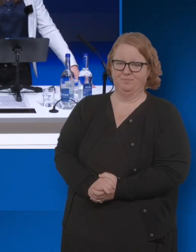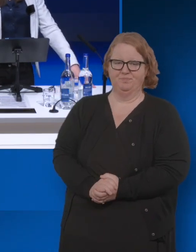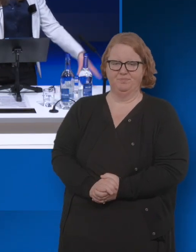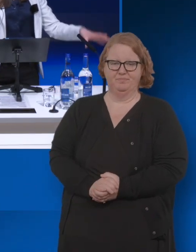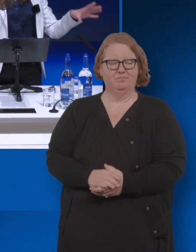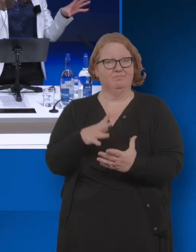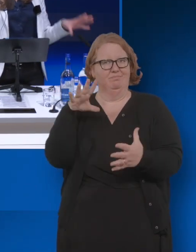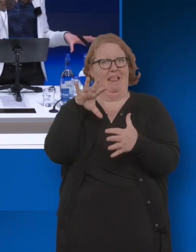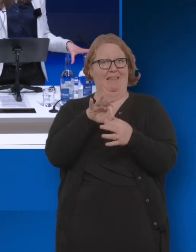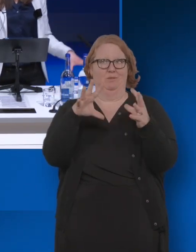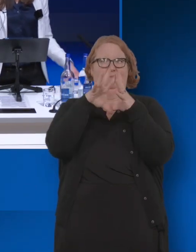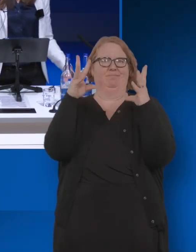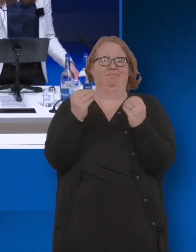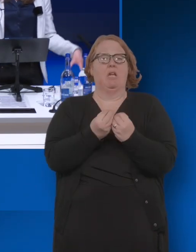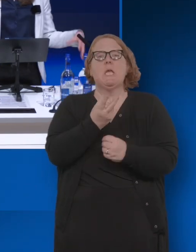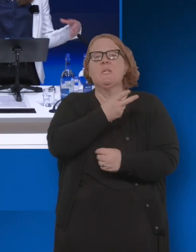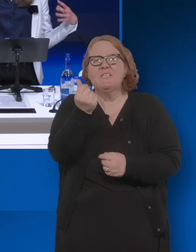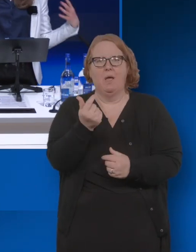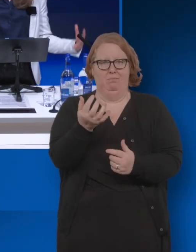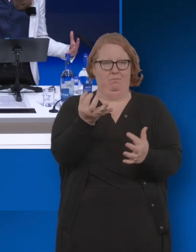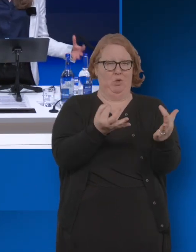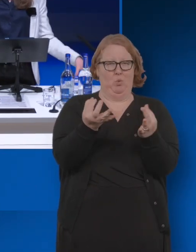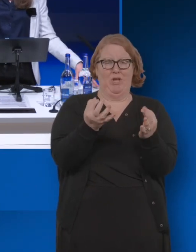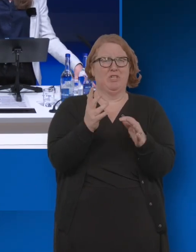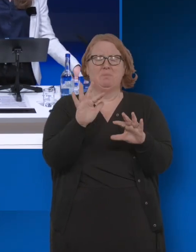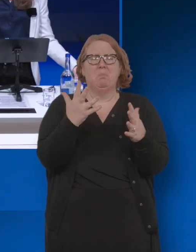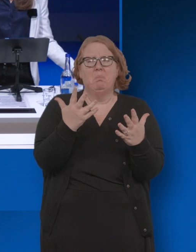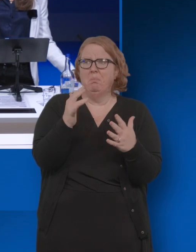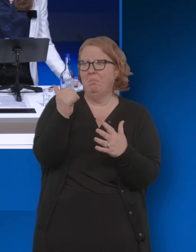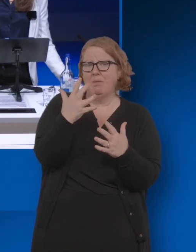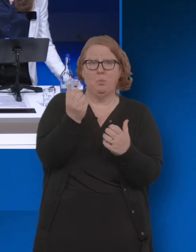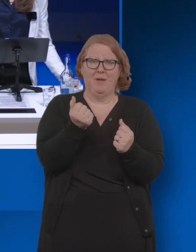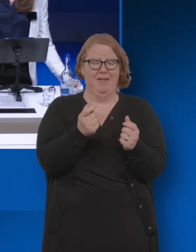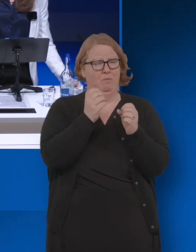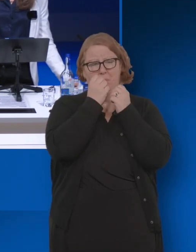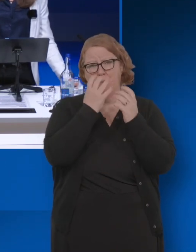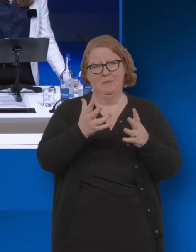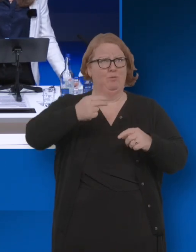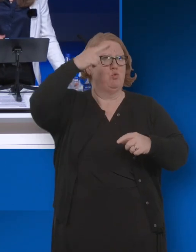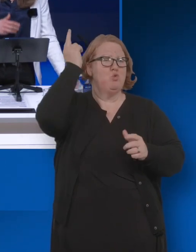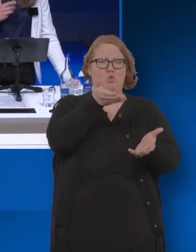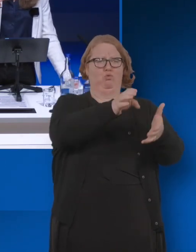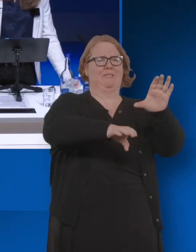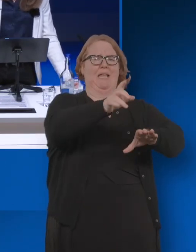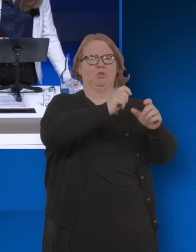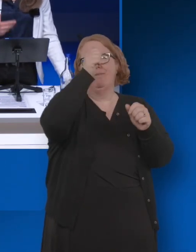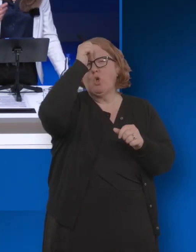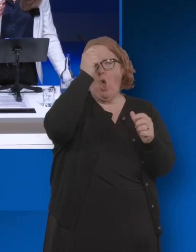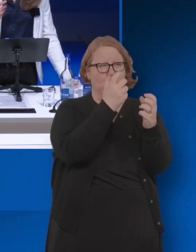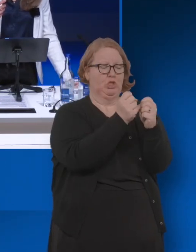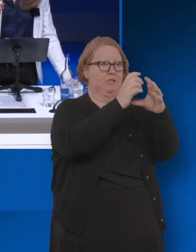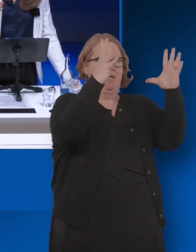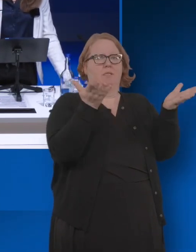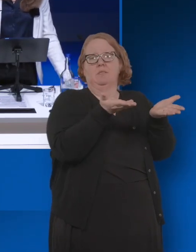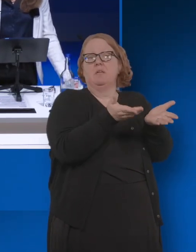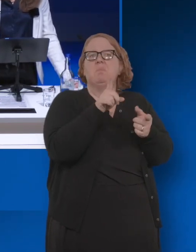thing, because there are some questions, even if we end up with a very elegant neuroscience of consciousness, there are still some